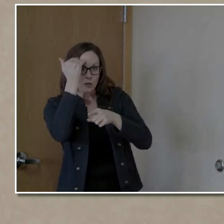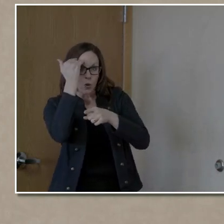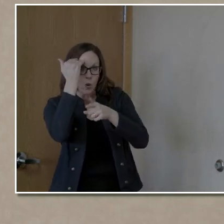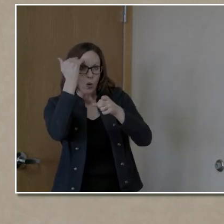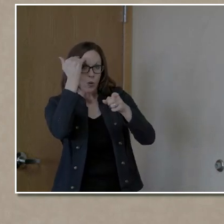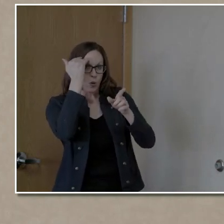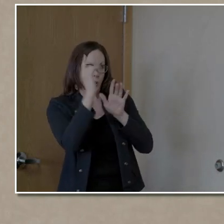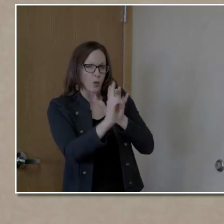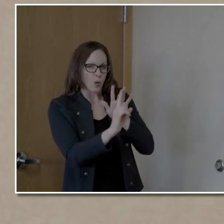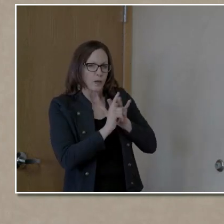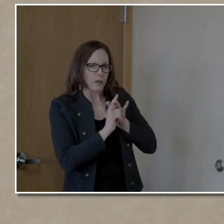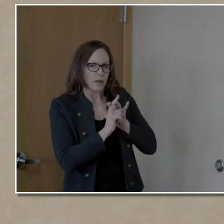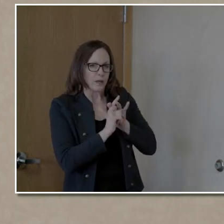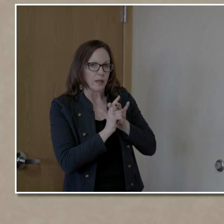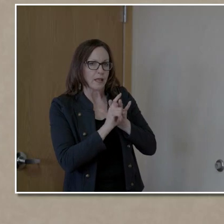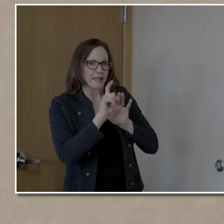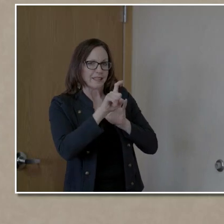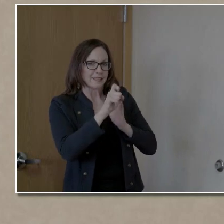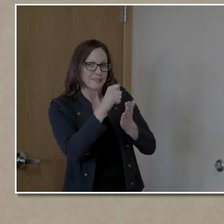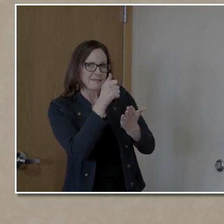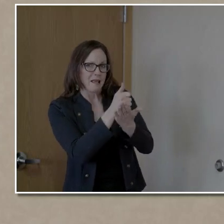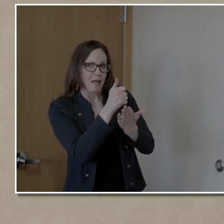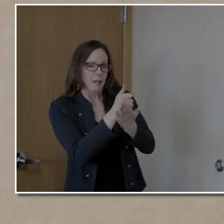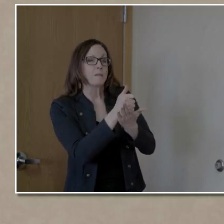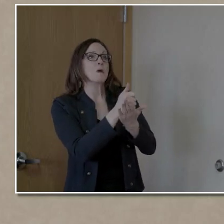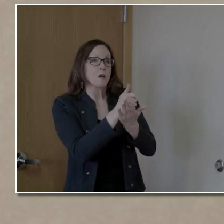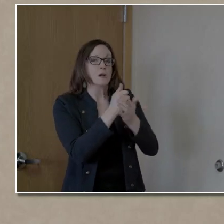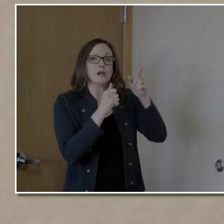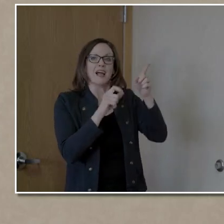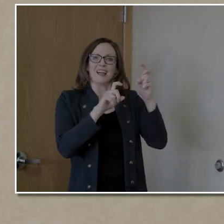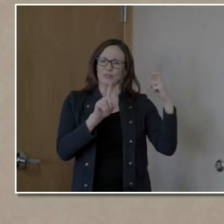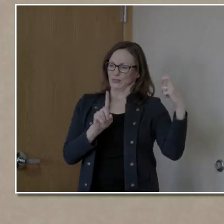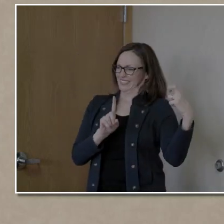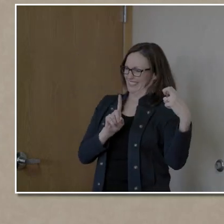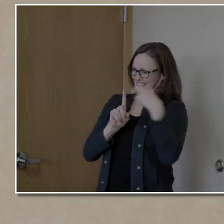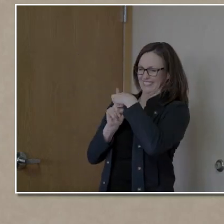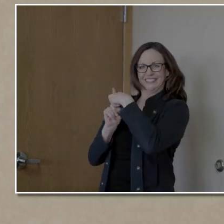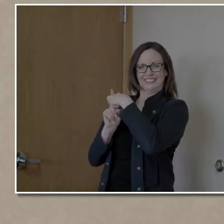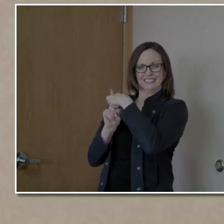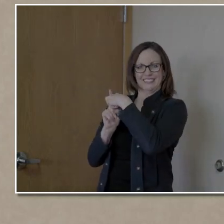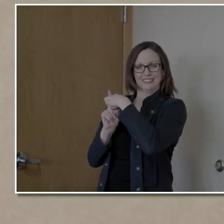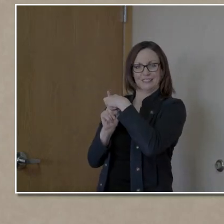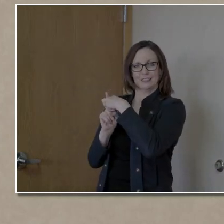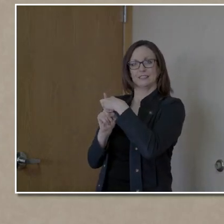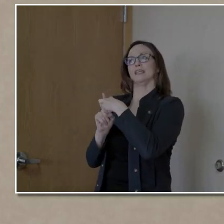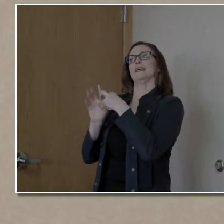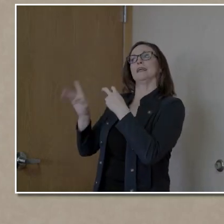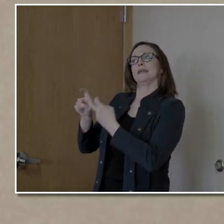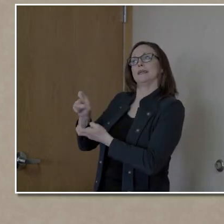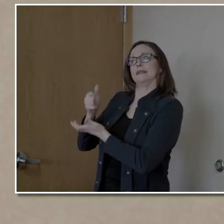testing ability if they were to have something like an outbreak in a prison or a jail.